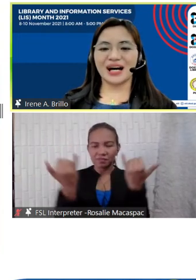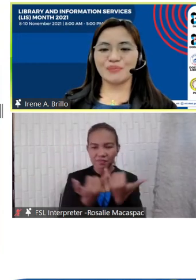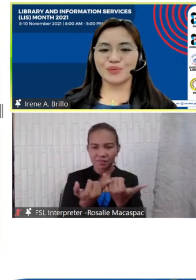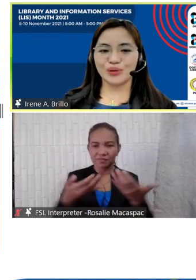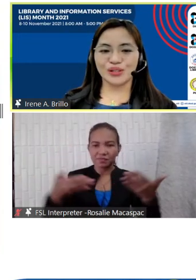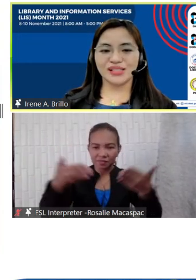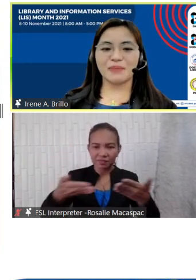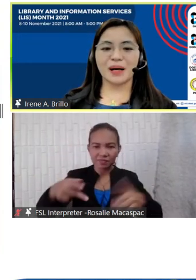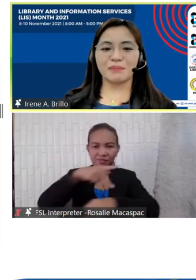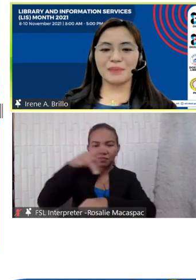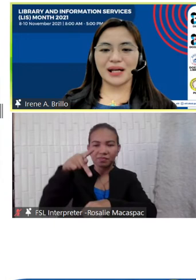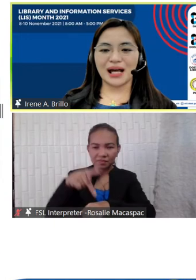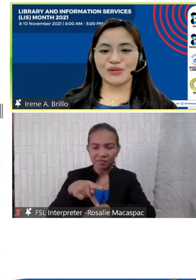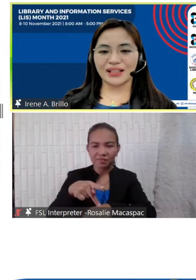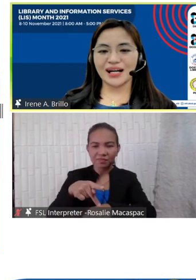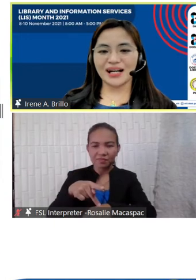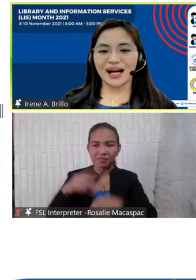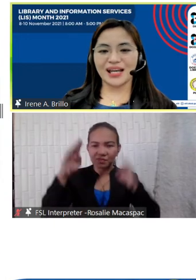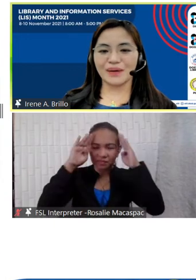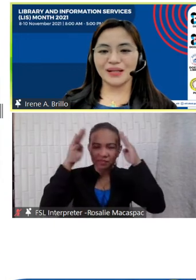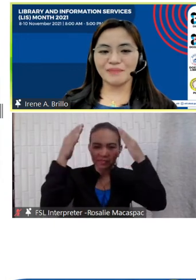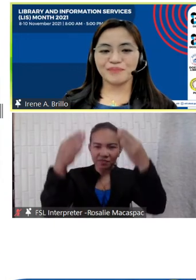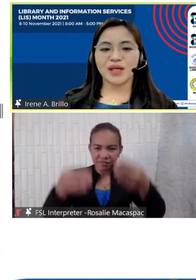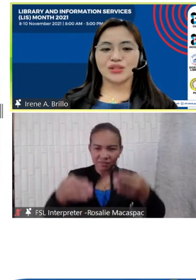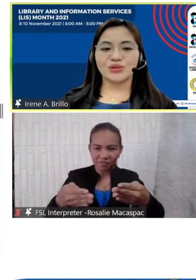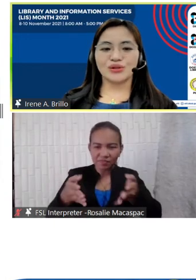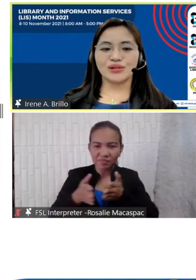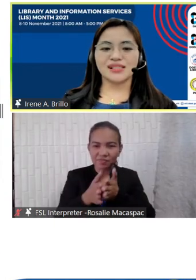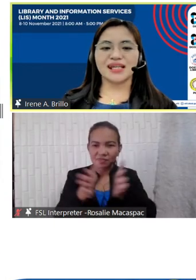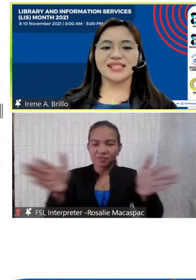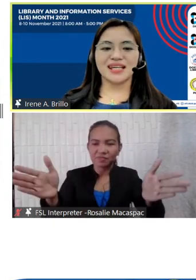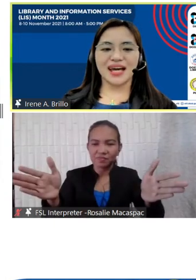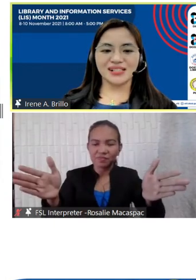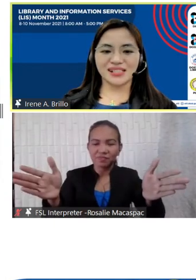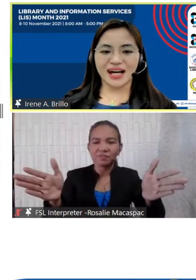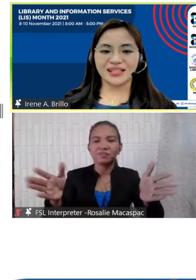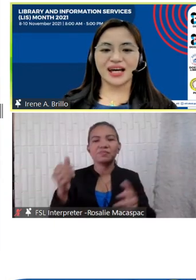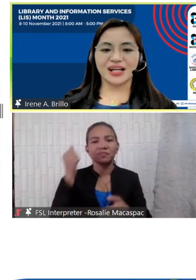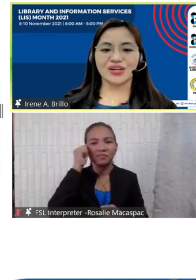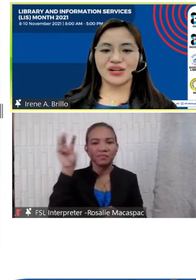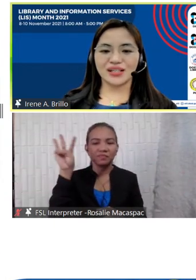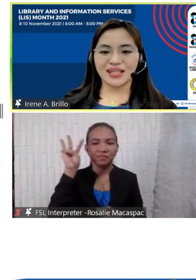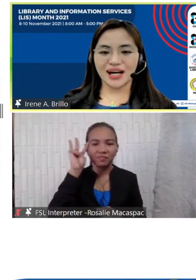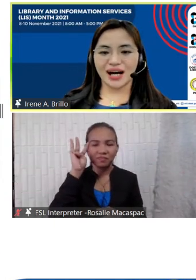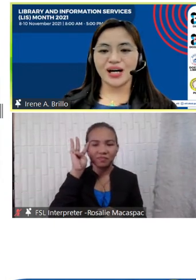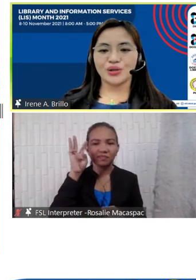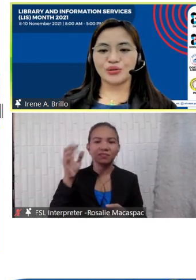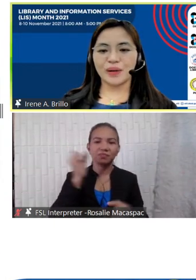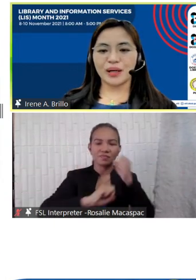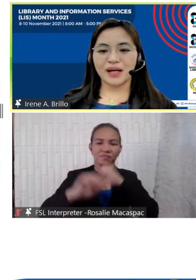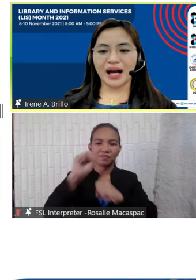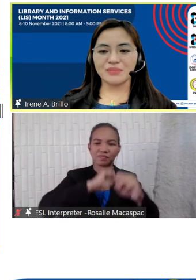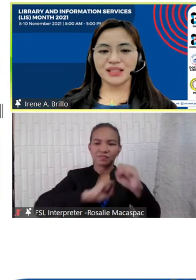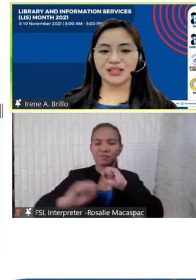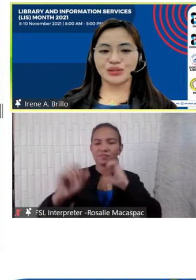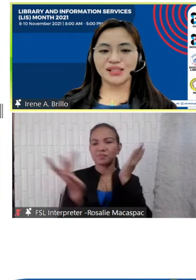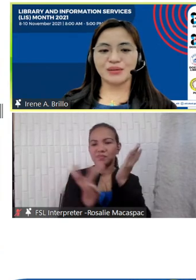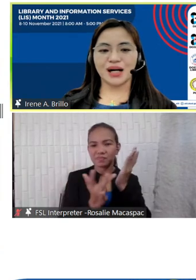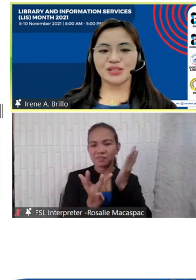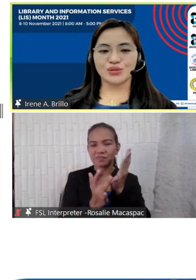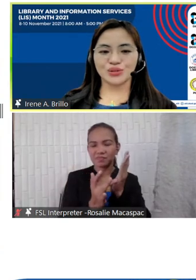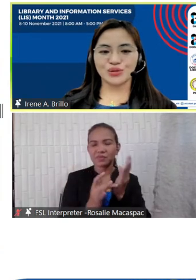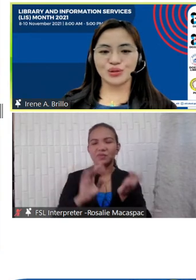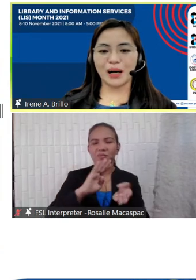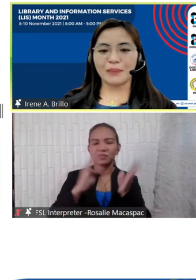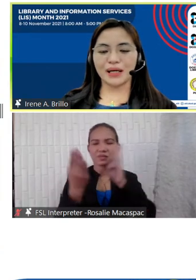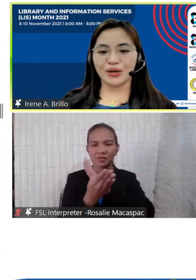na nakapukos sa pagpapalawak ng kaalaman tungkol sa siyensya at teknolohiya upang magamit ito sa